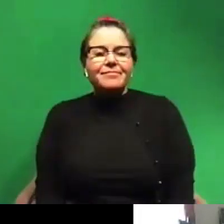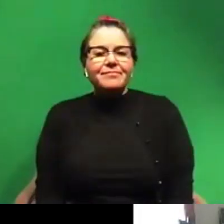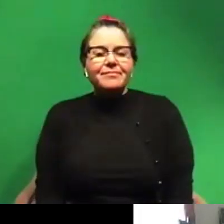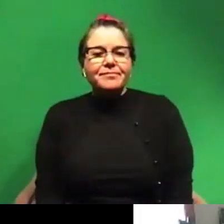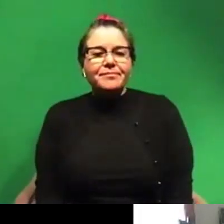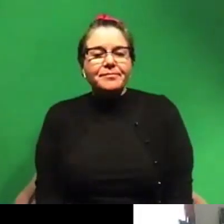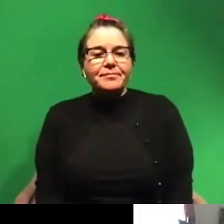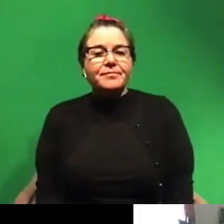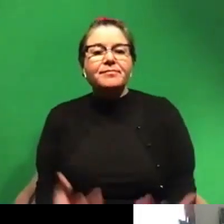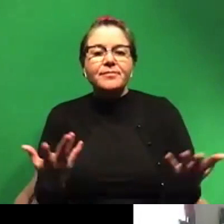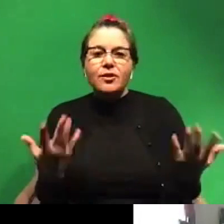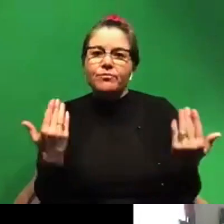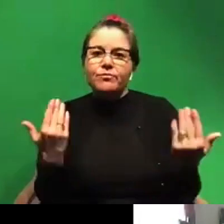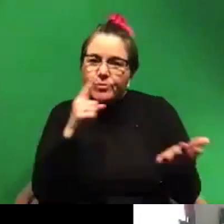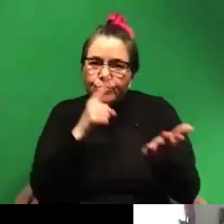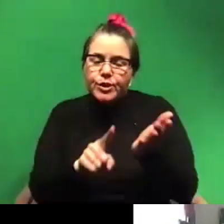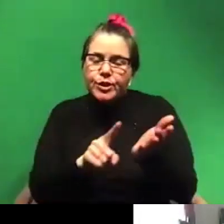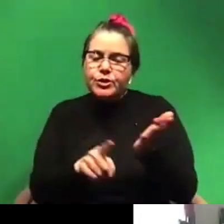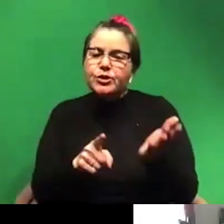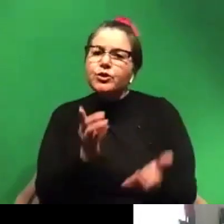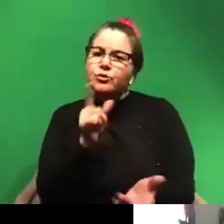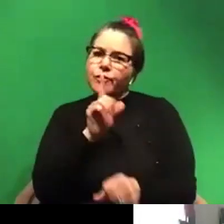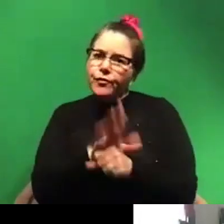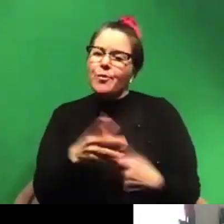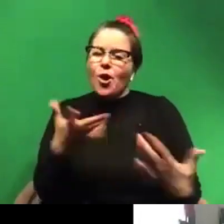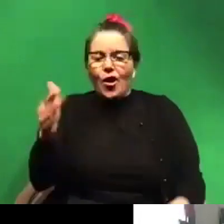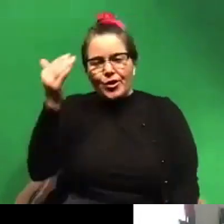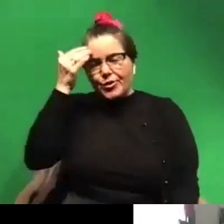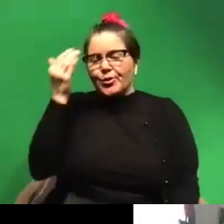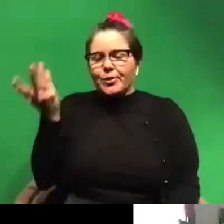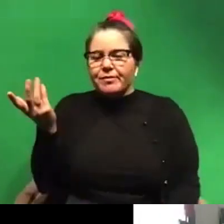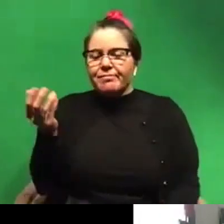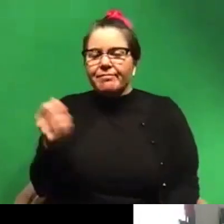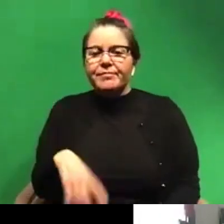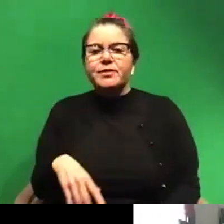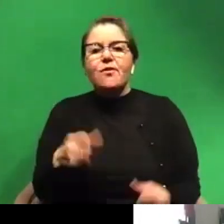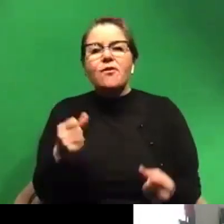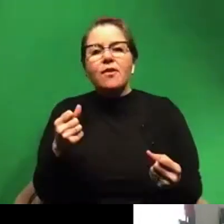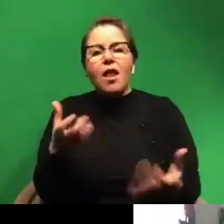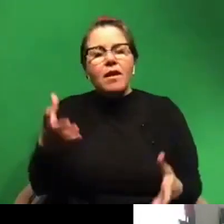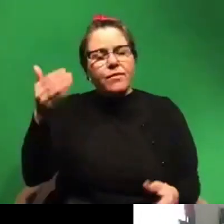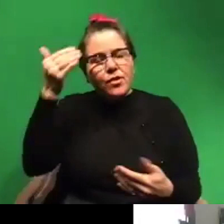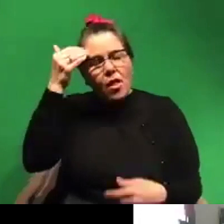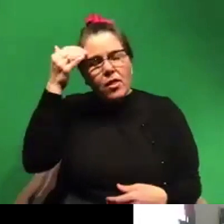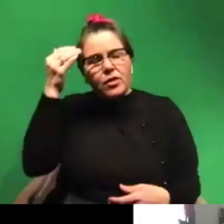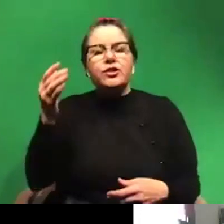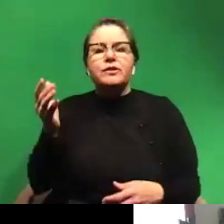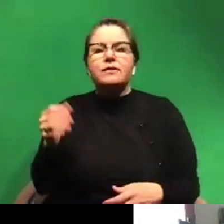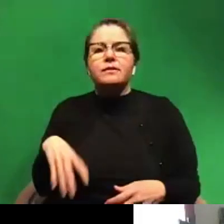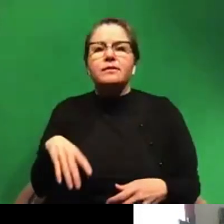So they did that research to really confirm what we had already known. So there's a lot of knowledge that indigenous tribes have